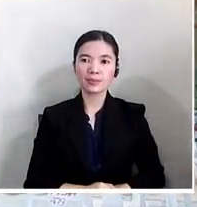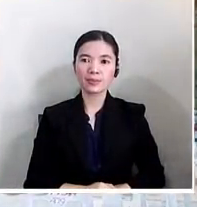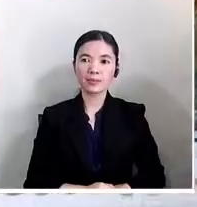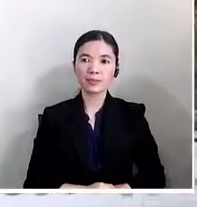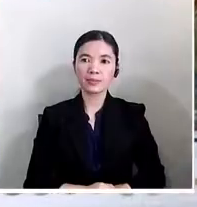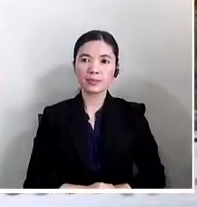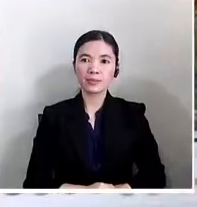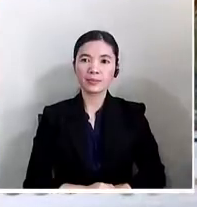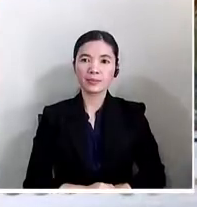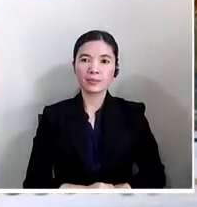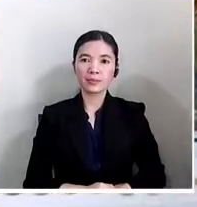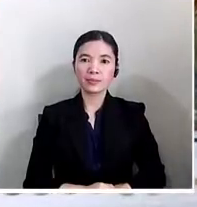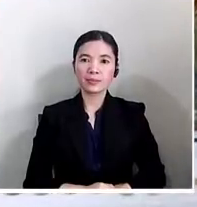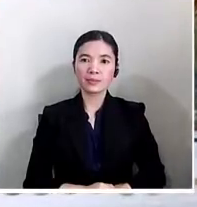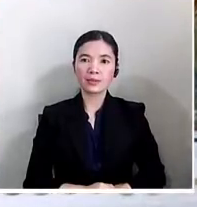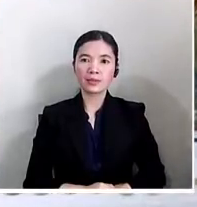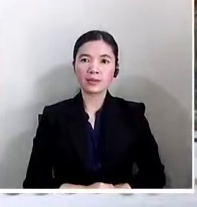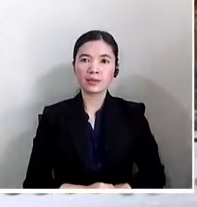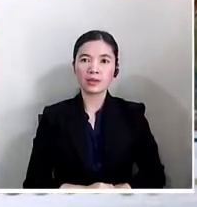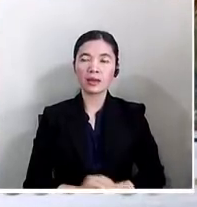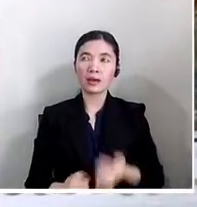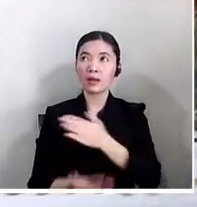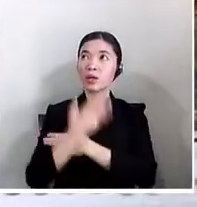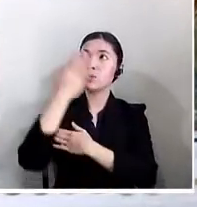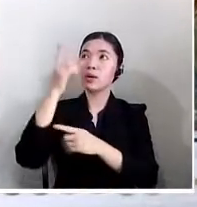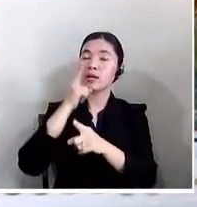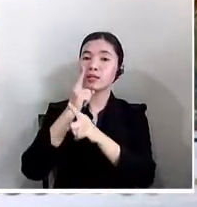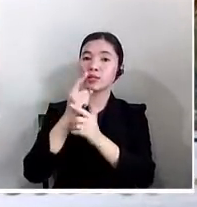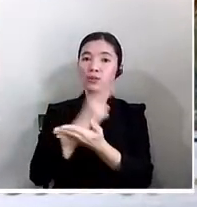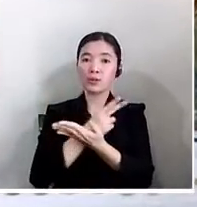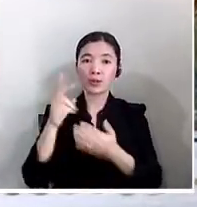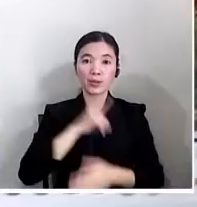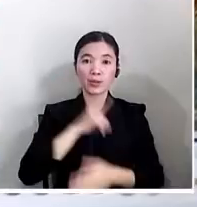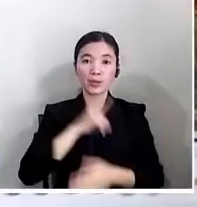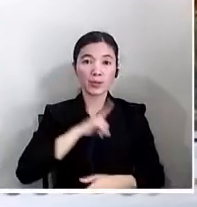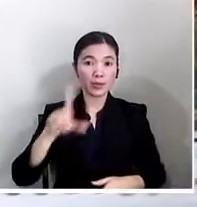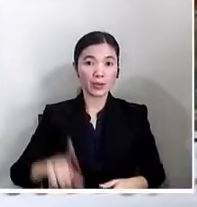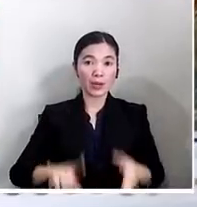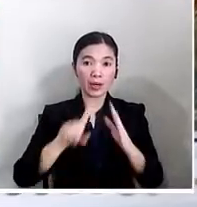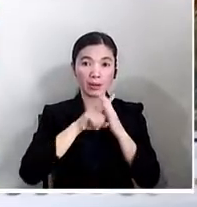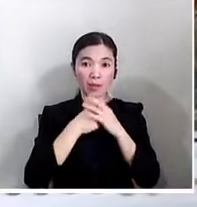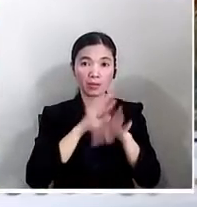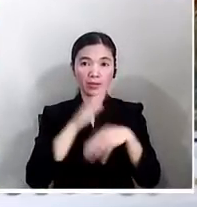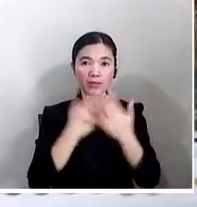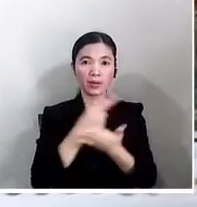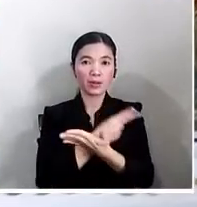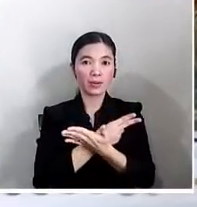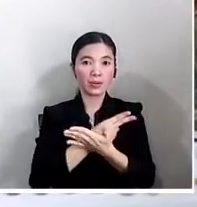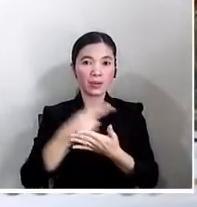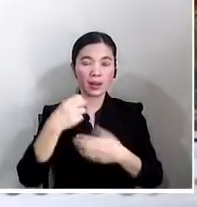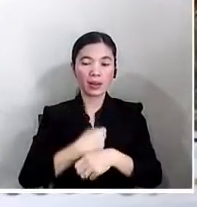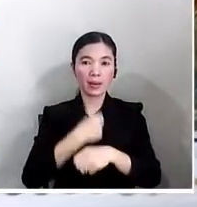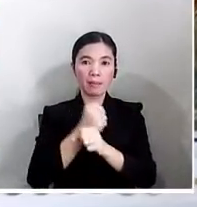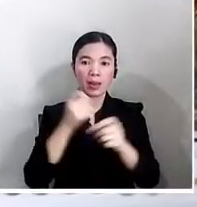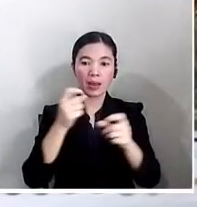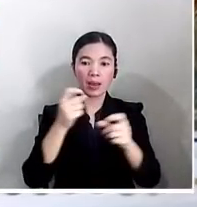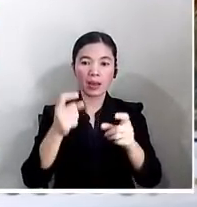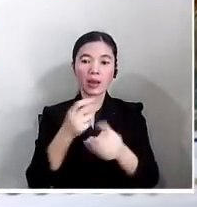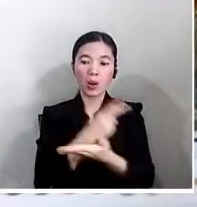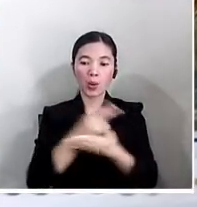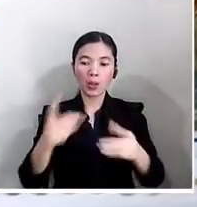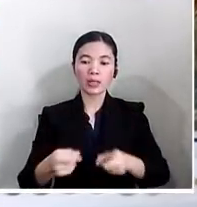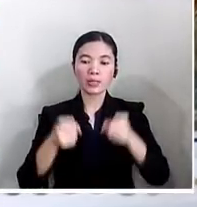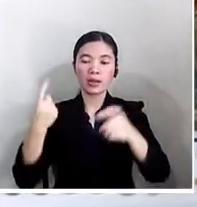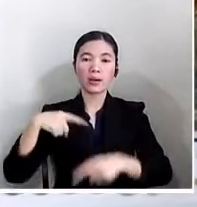highest. You are indeed holy, O Lord, the font of all holiness. Make holy, therefore, these gifts, we